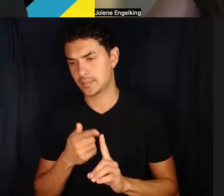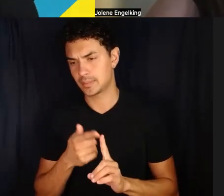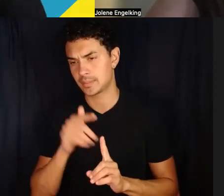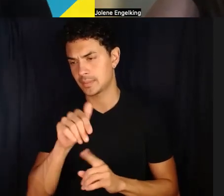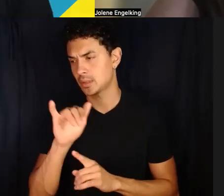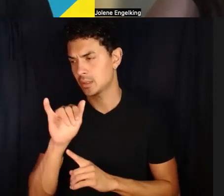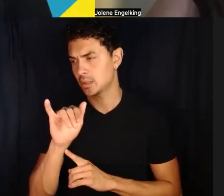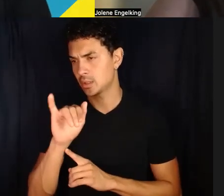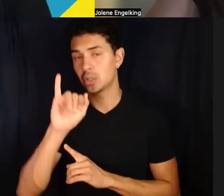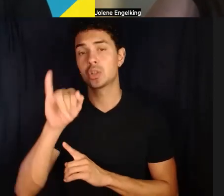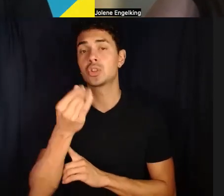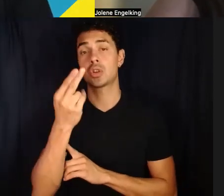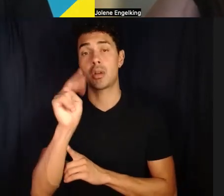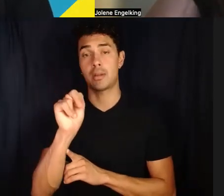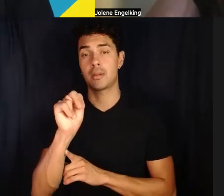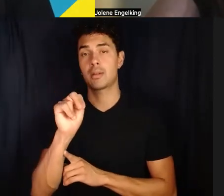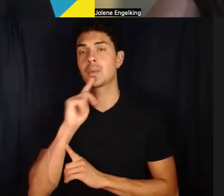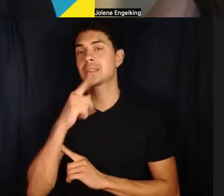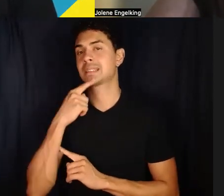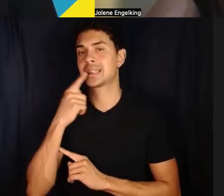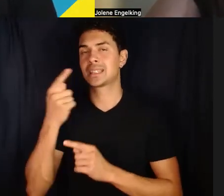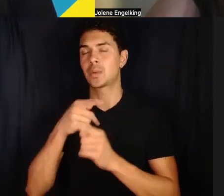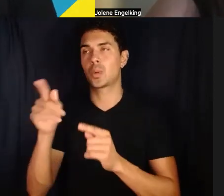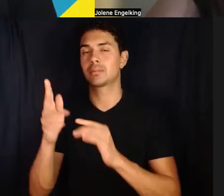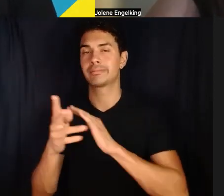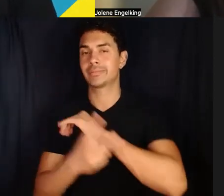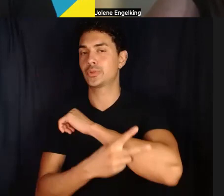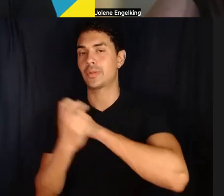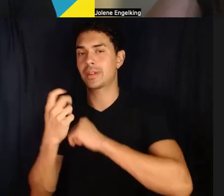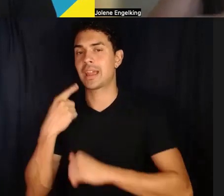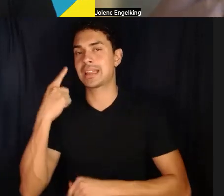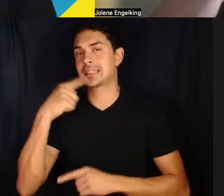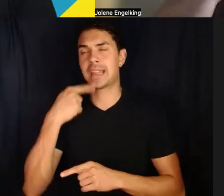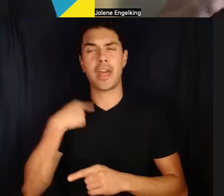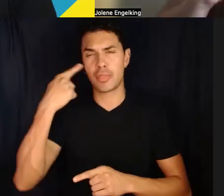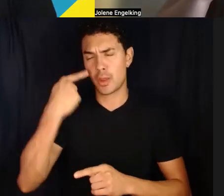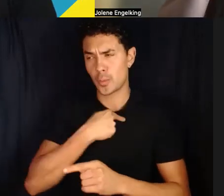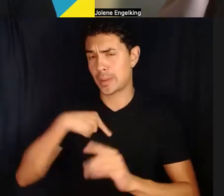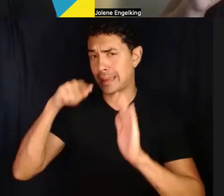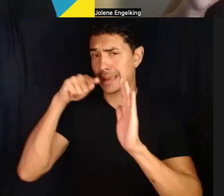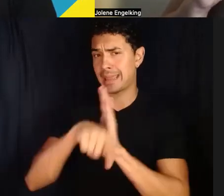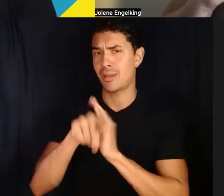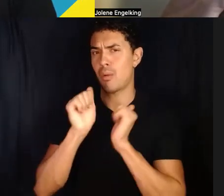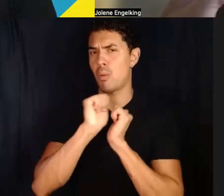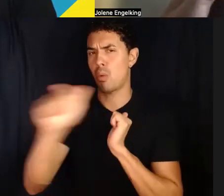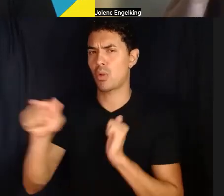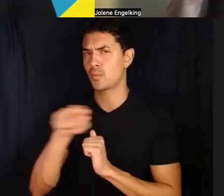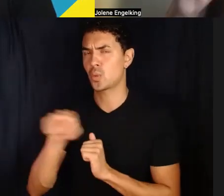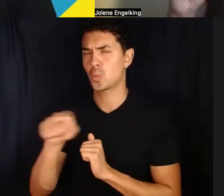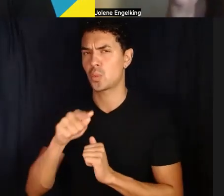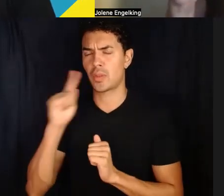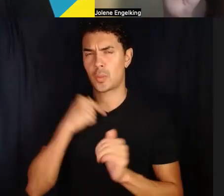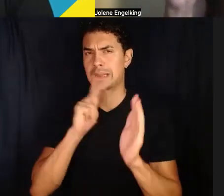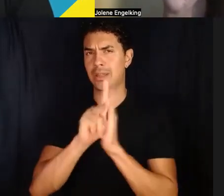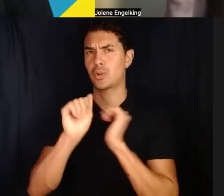John was saying to somebody who'd been trafficked, you know, I thought we killed all of you. And that is just still, it's stuck with me since then. And it's still just